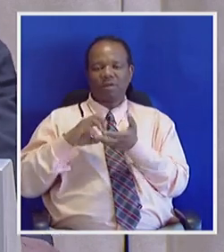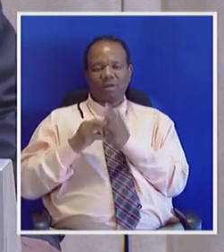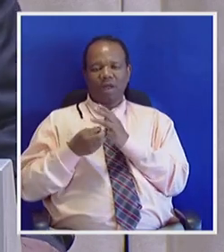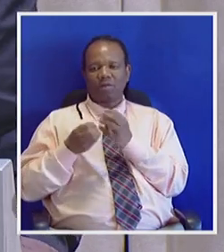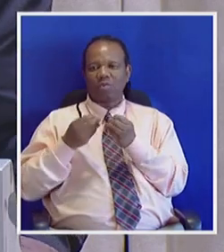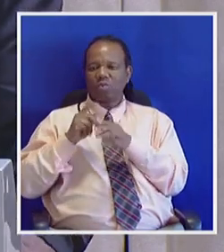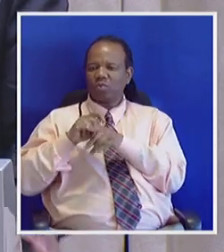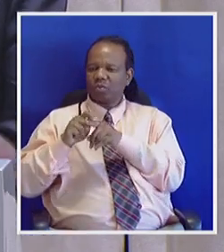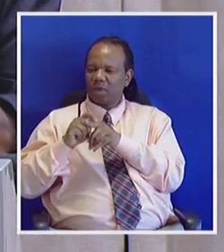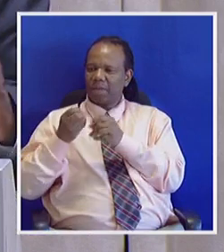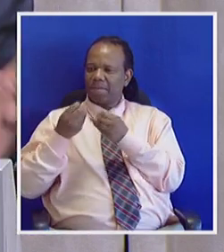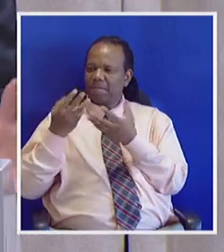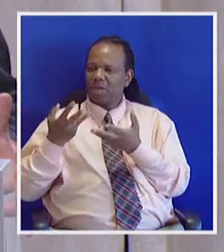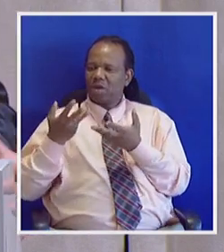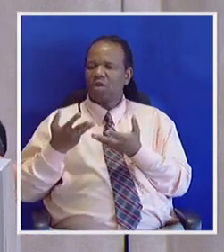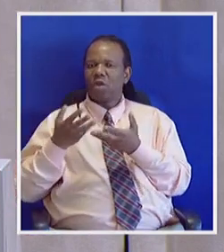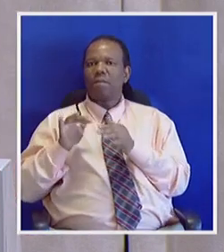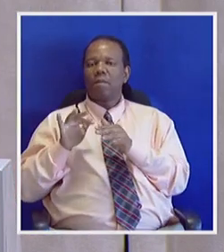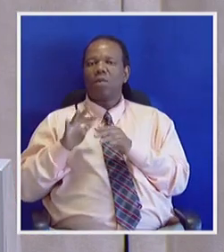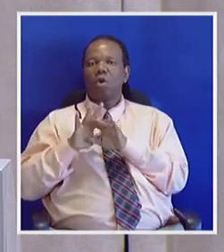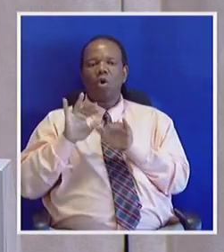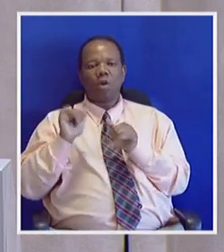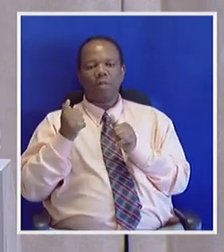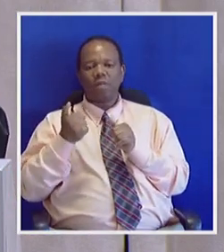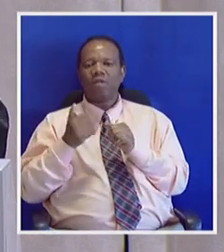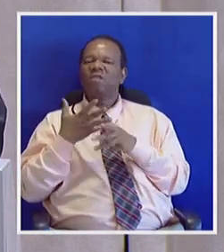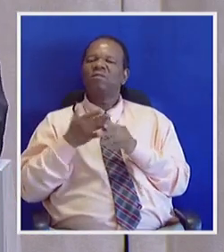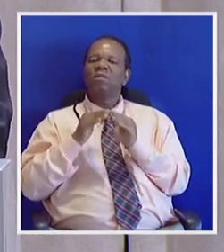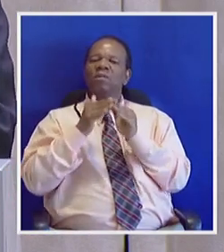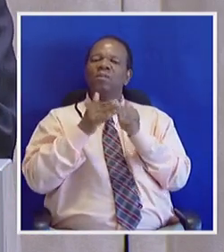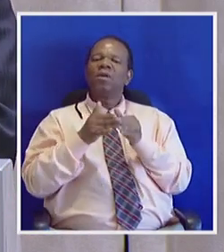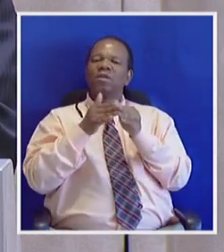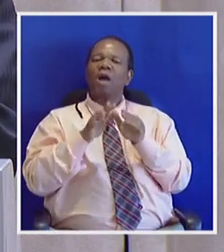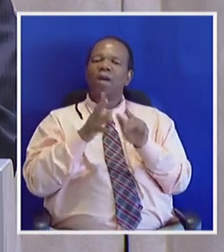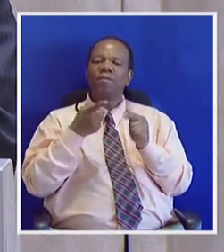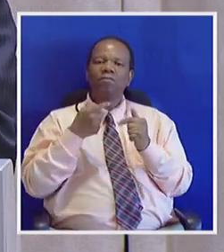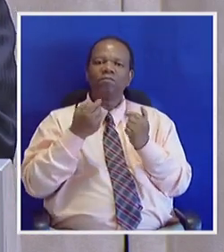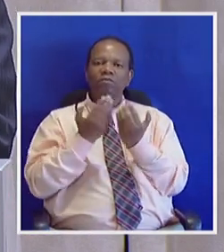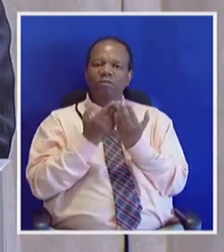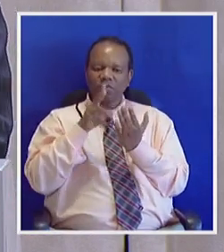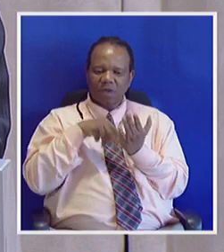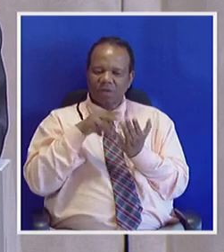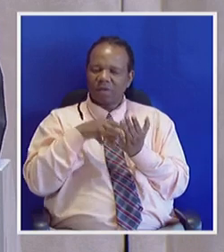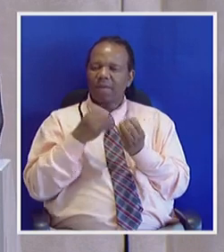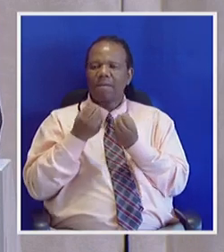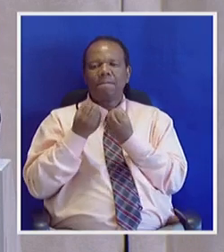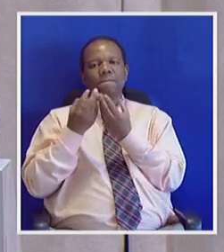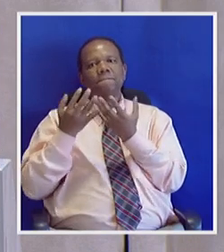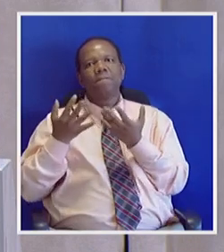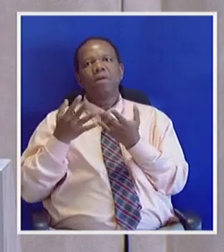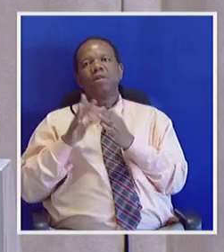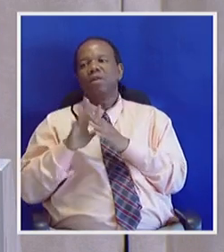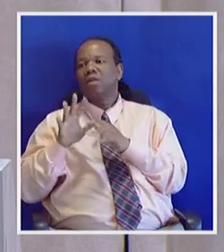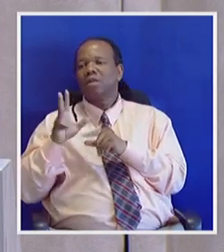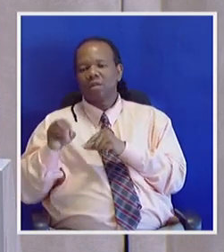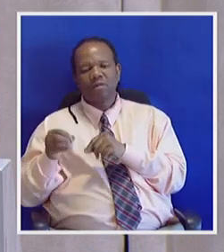as possible in maritime studies. And you'll be pleased to hear that a number of the young people were also sent